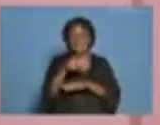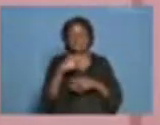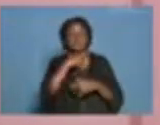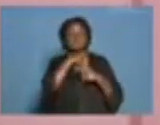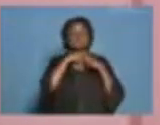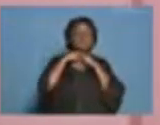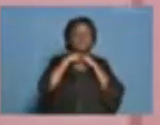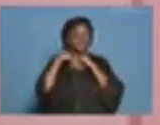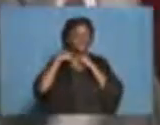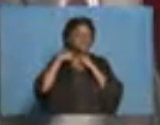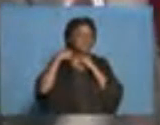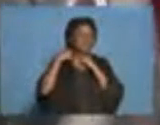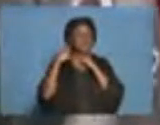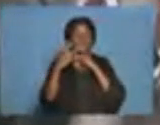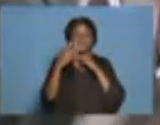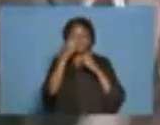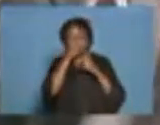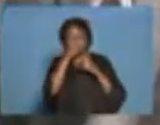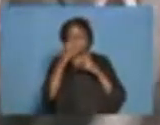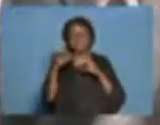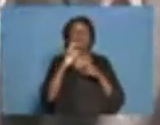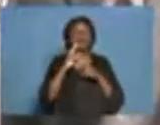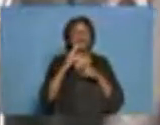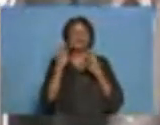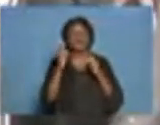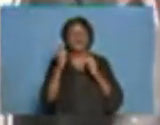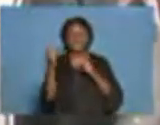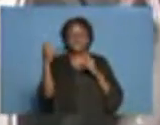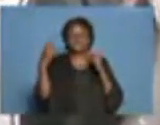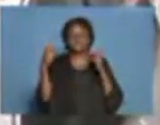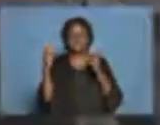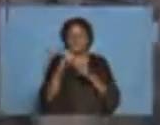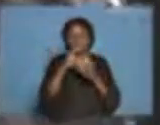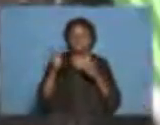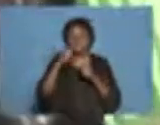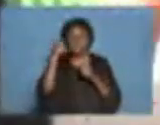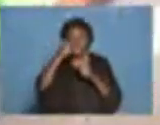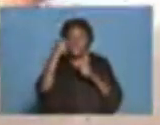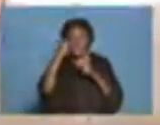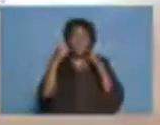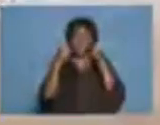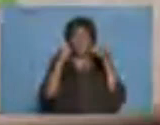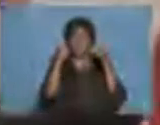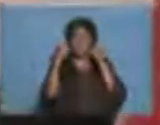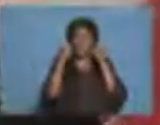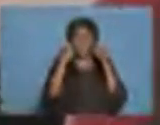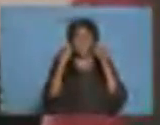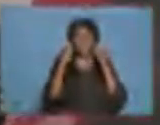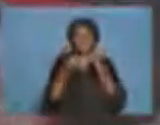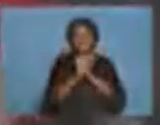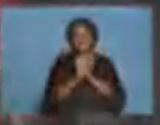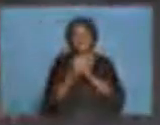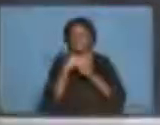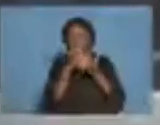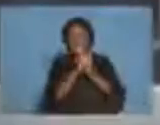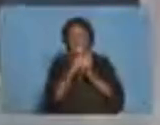her eyes. Frazier also charged that the complaints about disclosure was a delaying tactic. She asked that the matter be dismissed and for the court